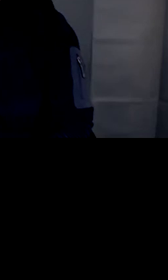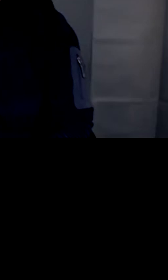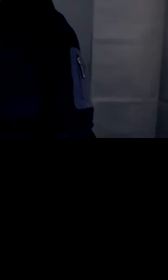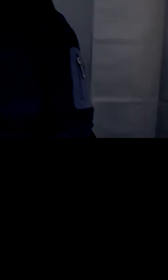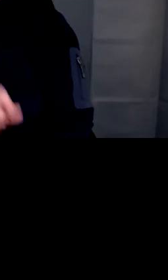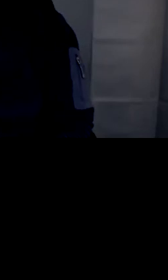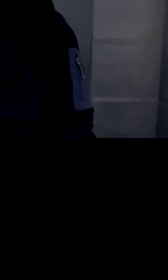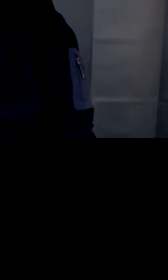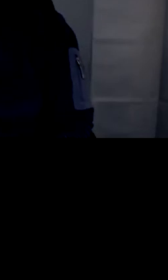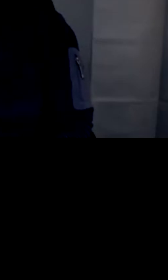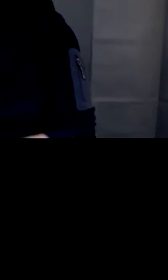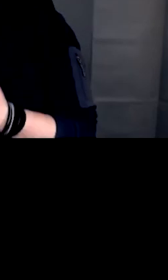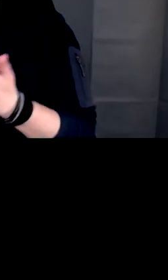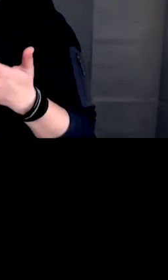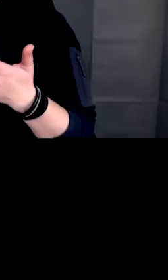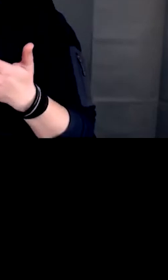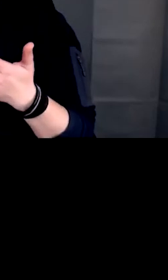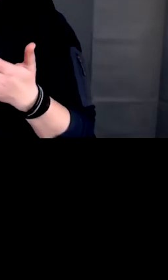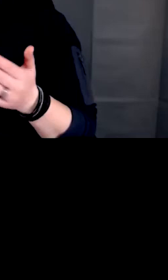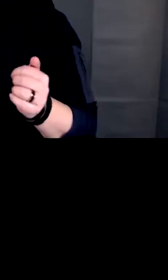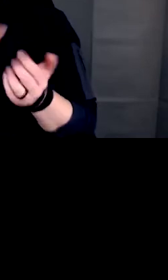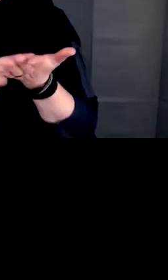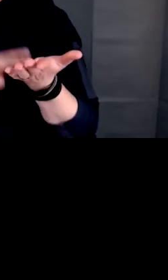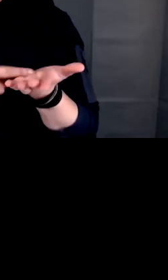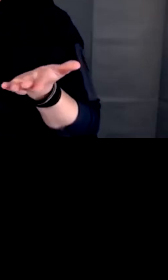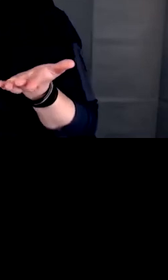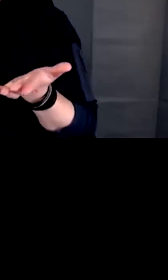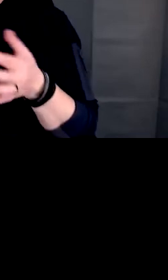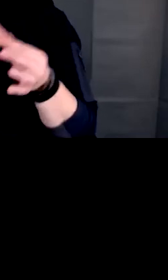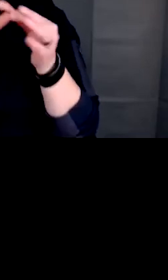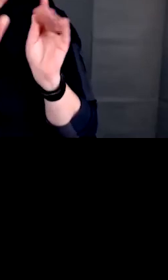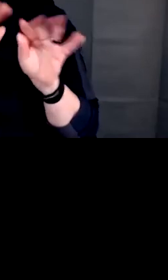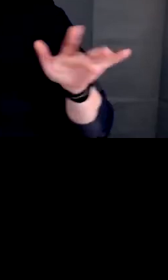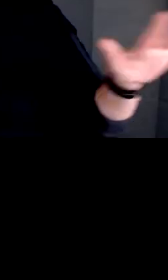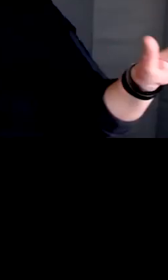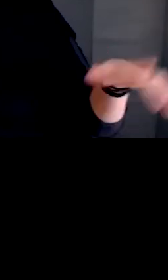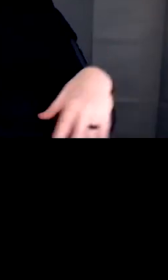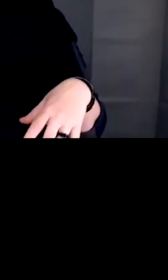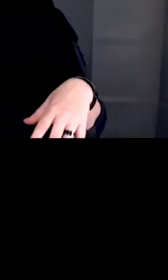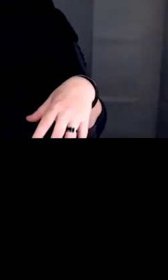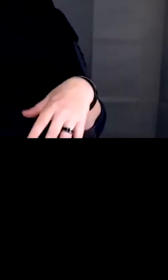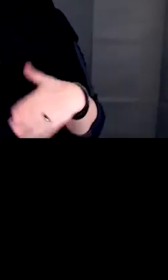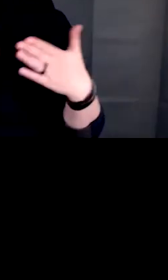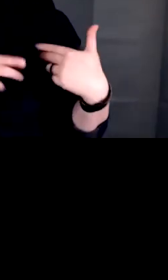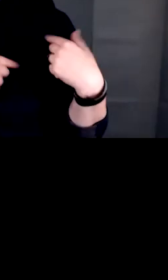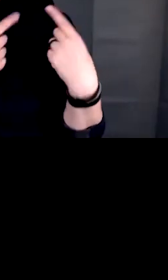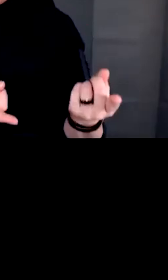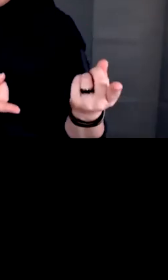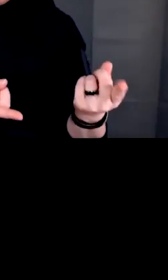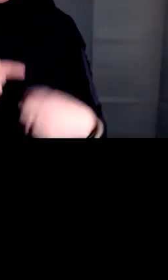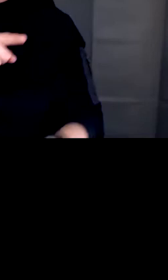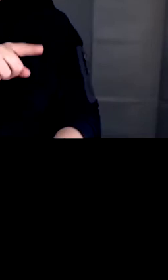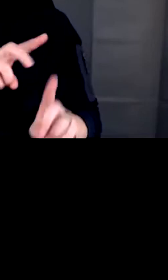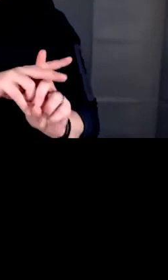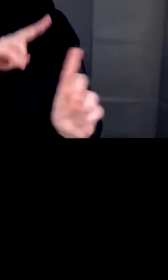if some of the networking concepts that you talked about and the results, so far, might be useful